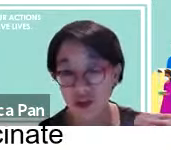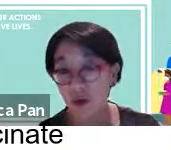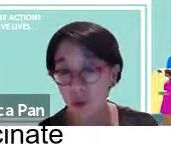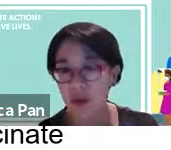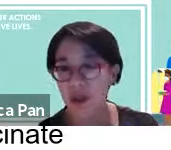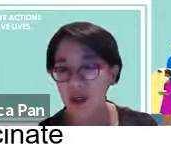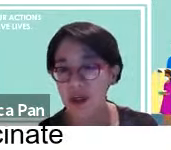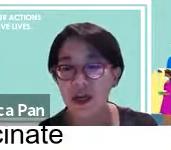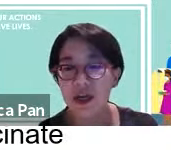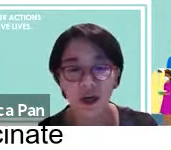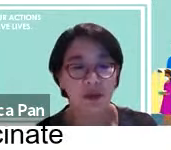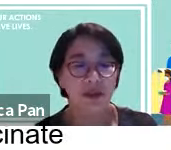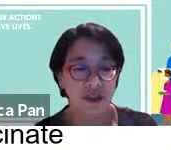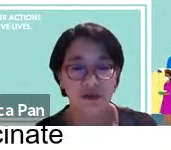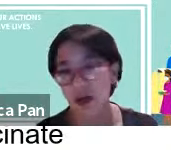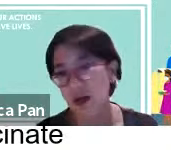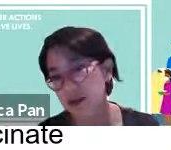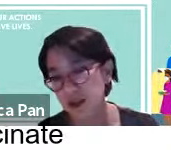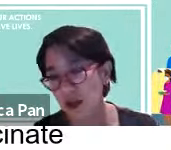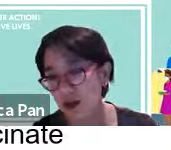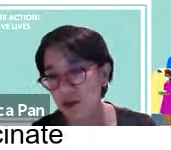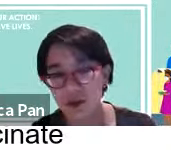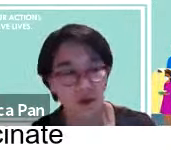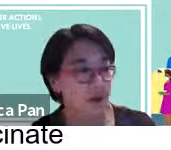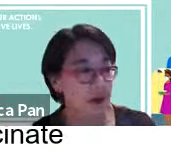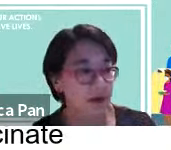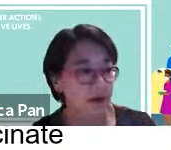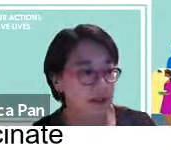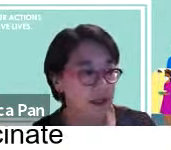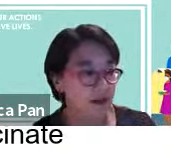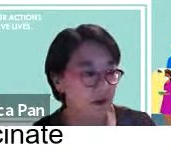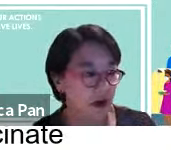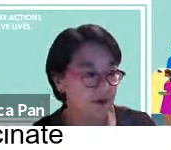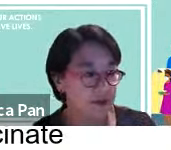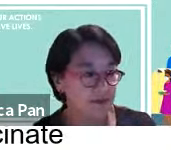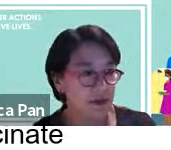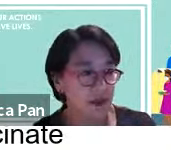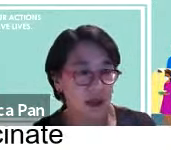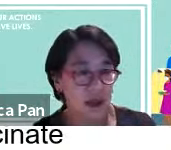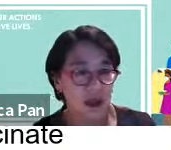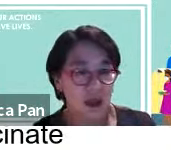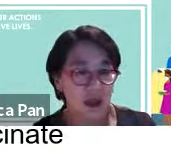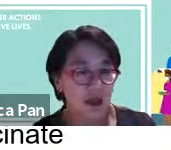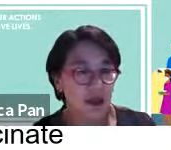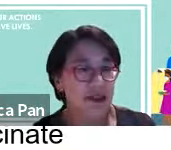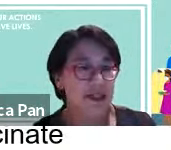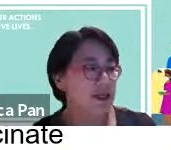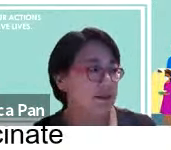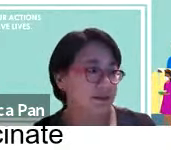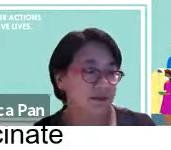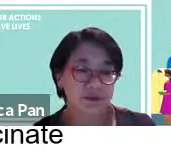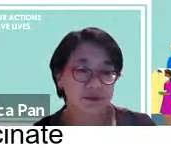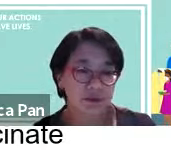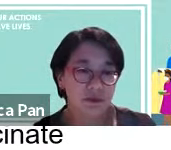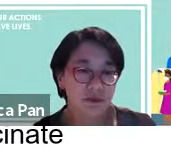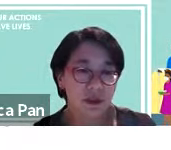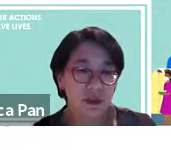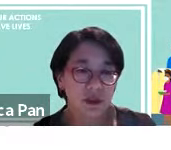and challenge that we're working on, and we'll continue to update all of you and the public as that evolves. Next slide.